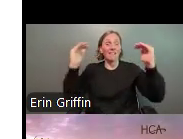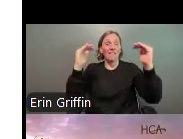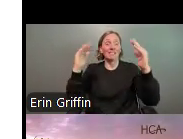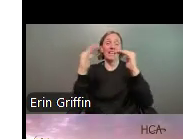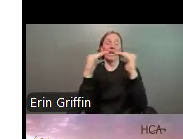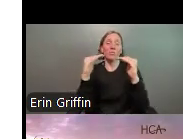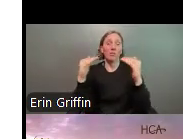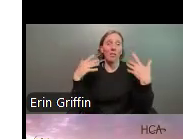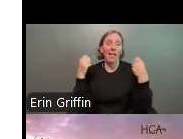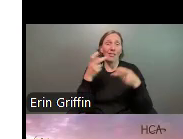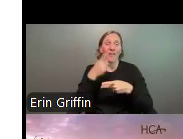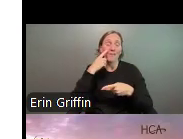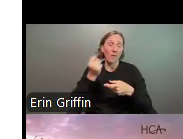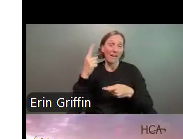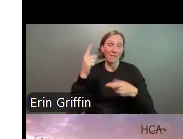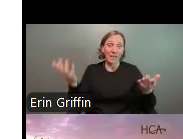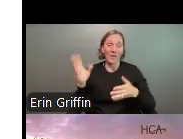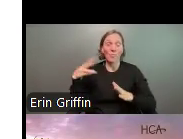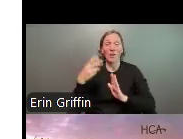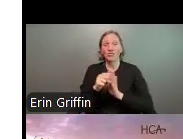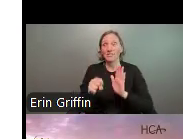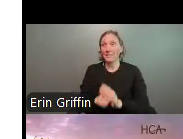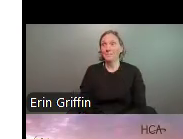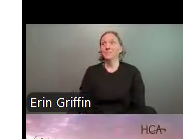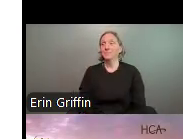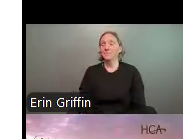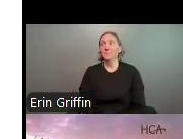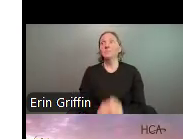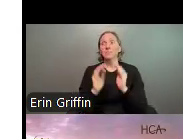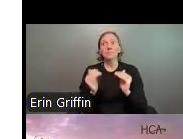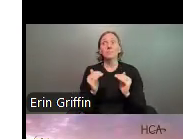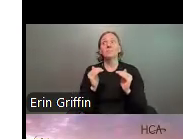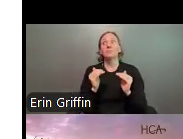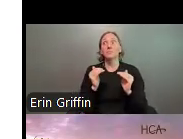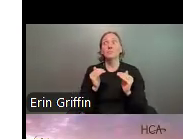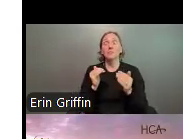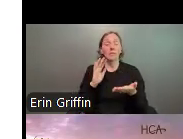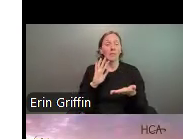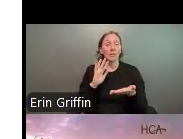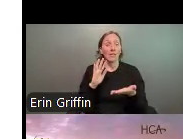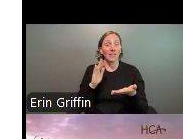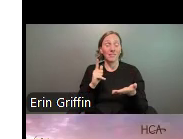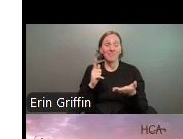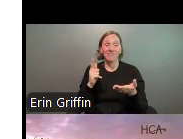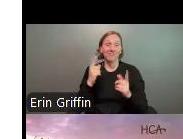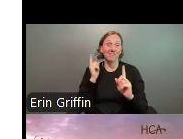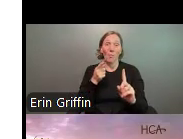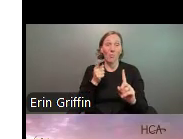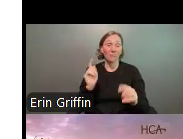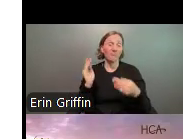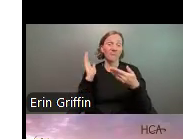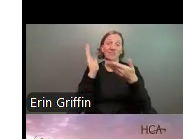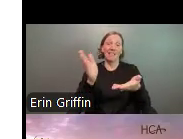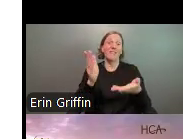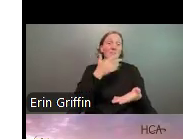state. Next slide. We are centered on our community to deliver better health. We not only have local staff